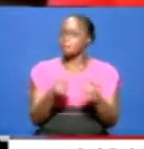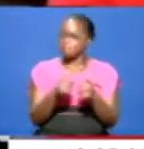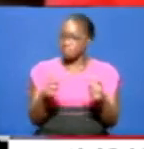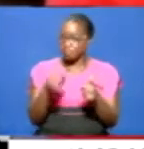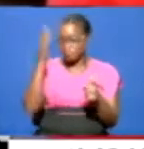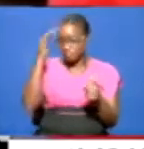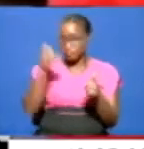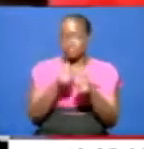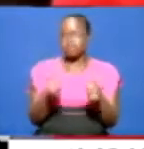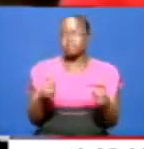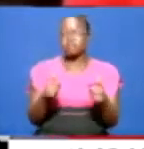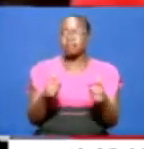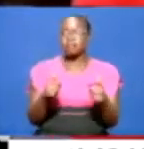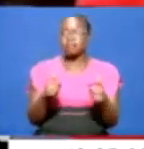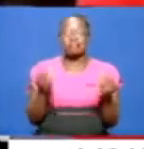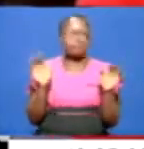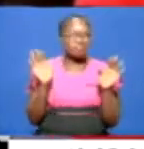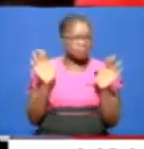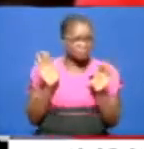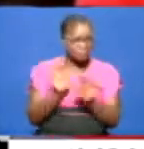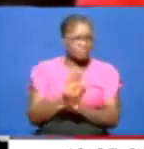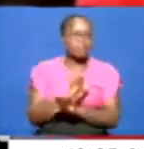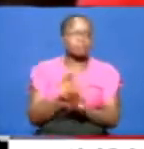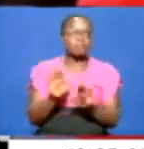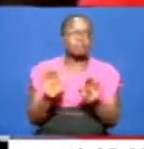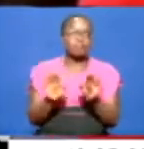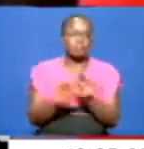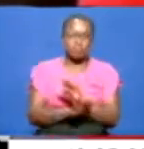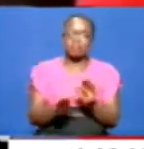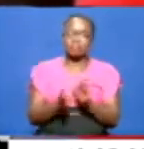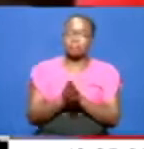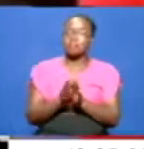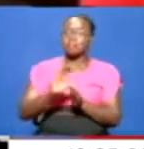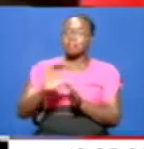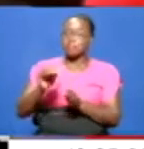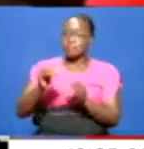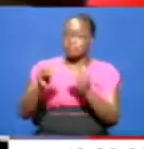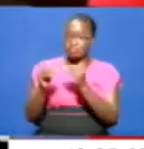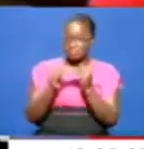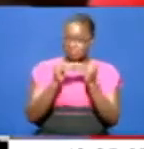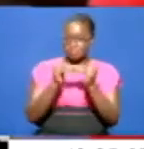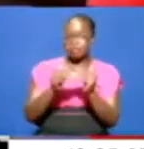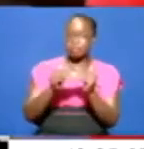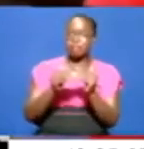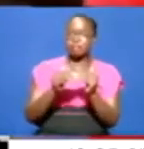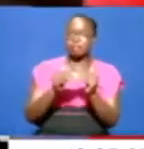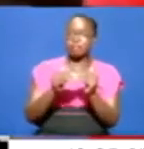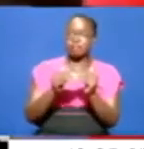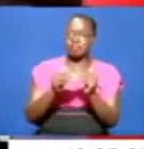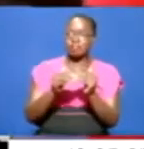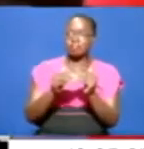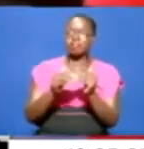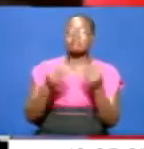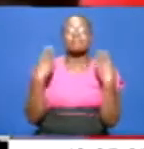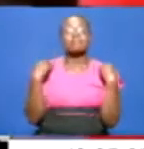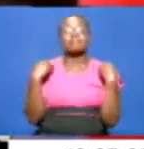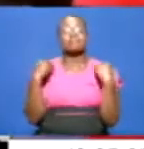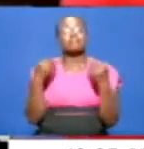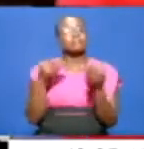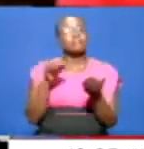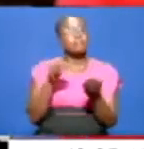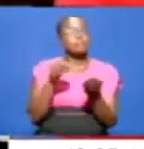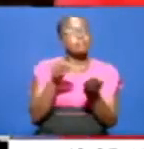there is every county level, constituency level, there is sport kitty, and that money is